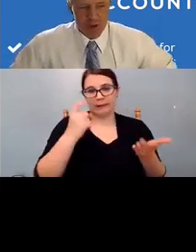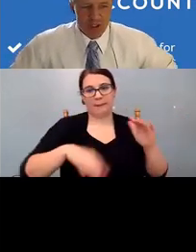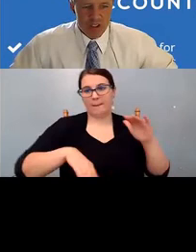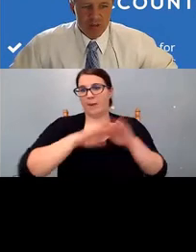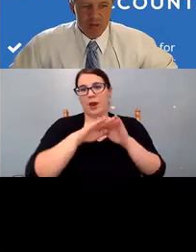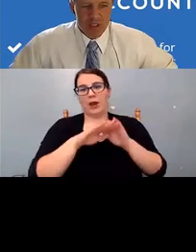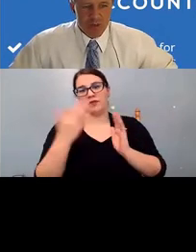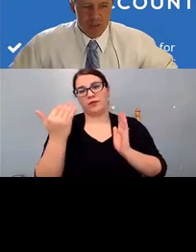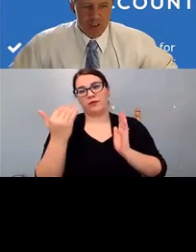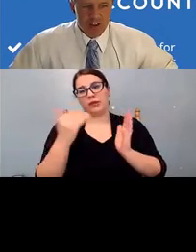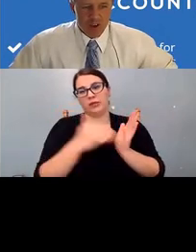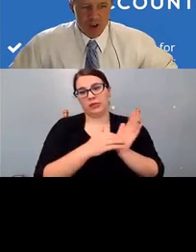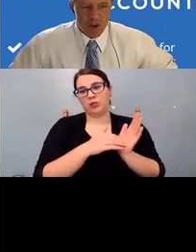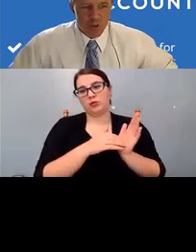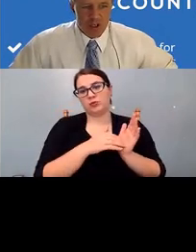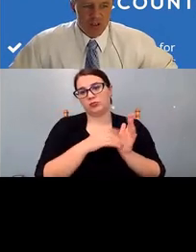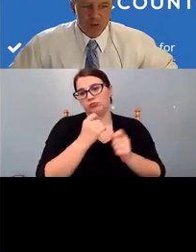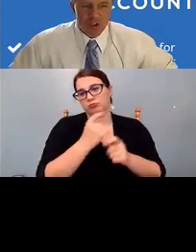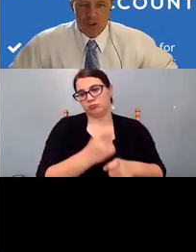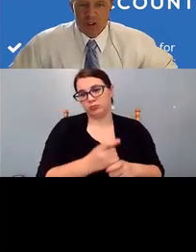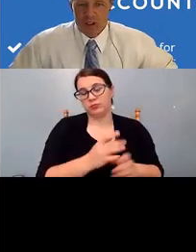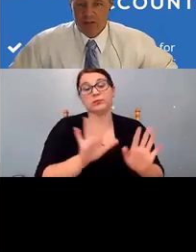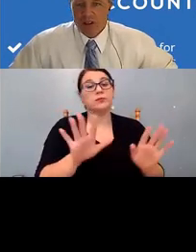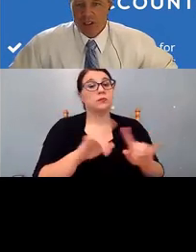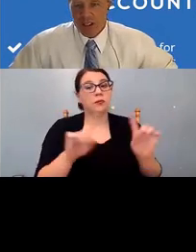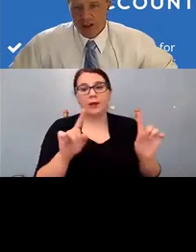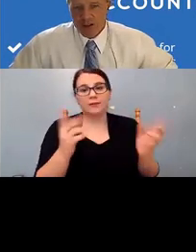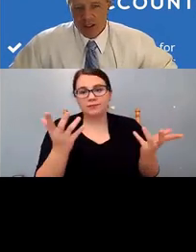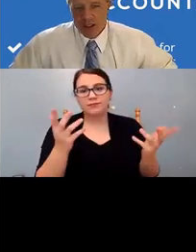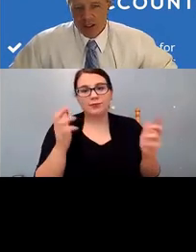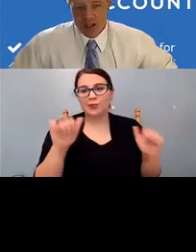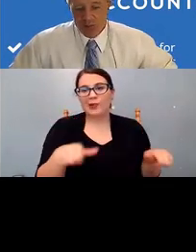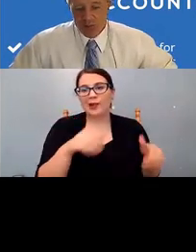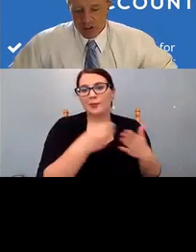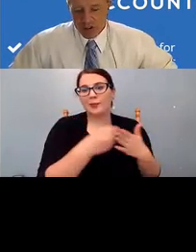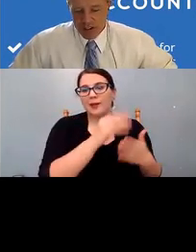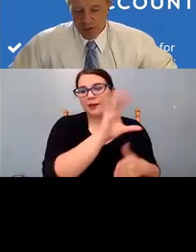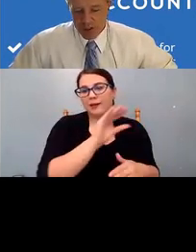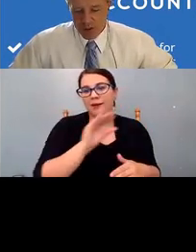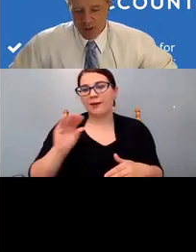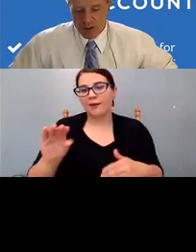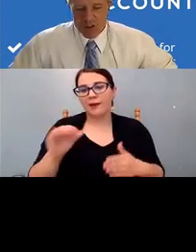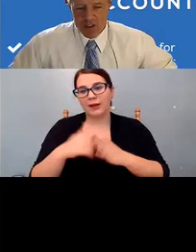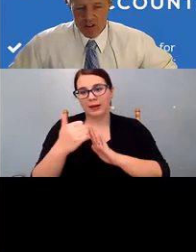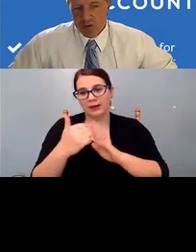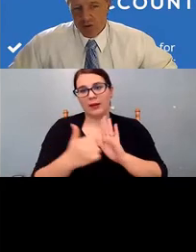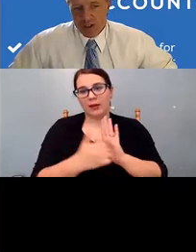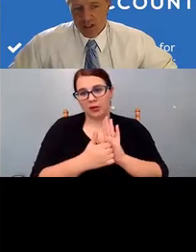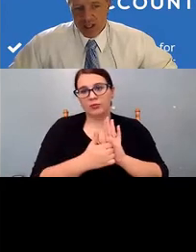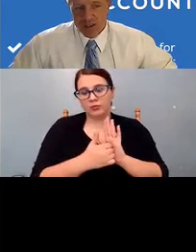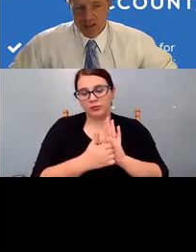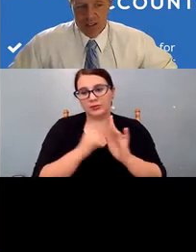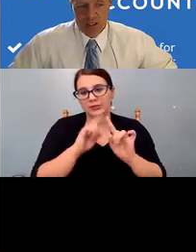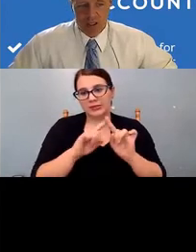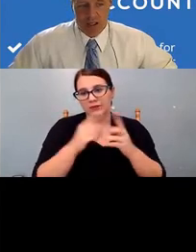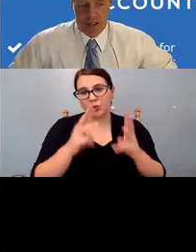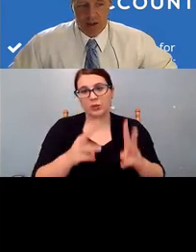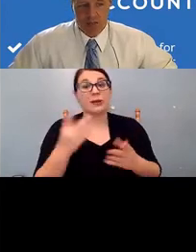in per year. But these are all ways in which you can fund the account. As mentioned last week on the presentation from